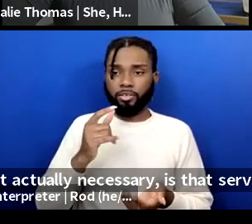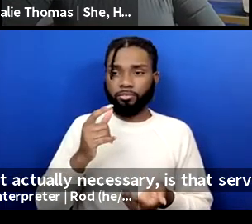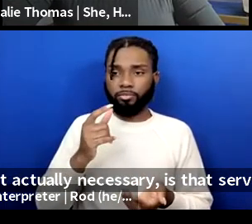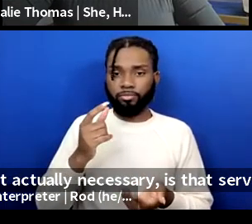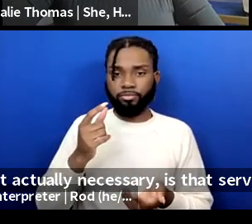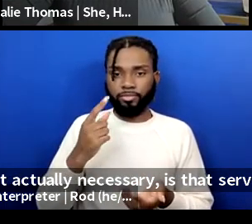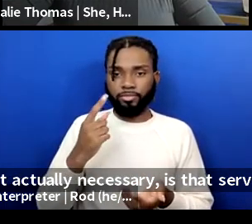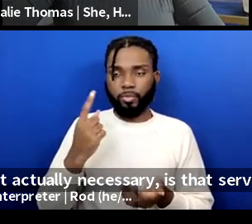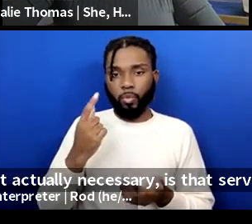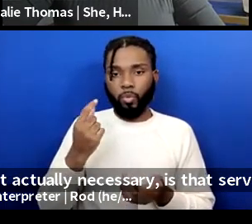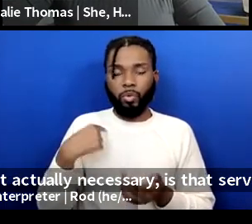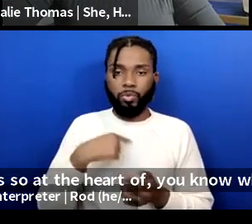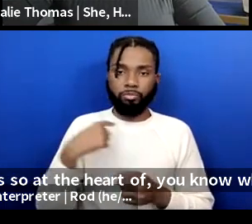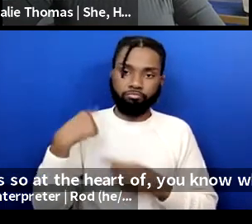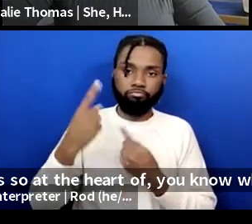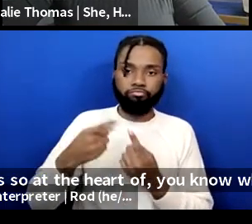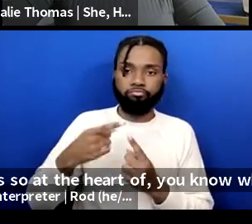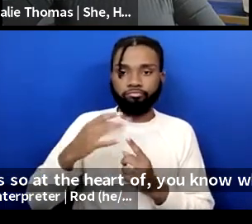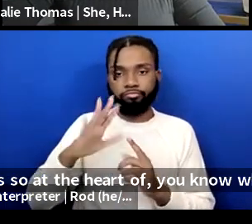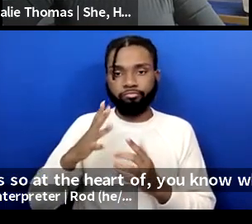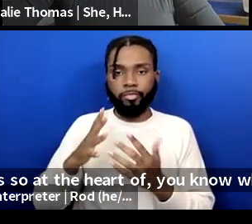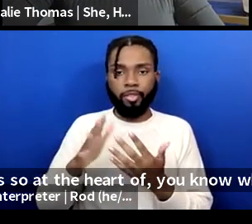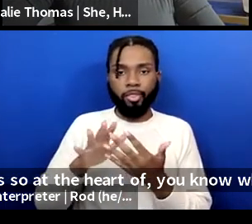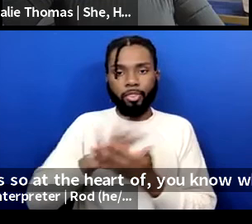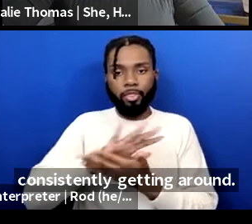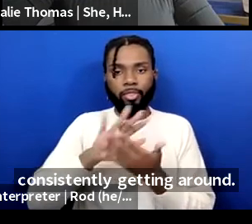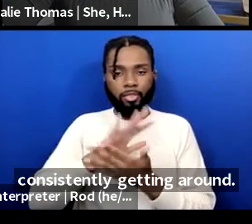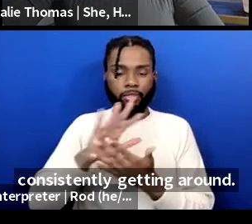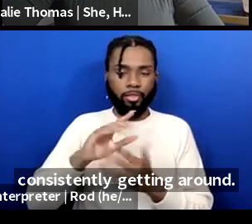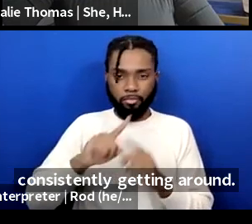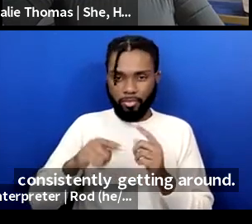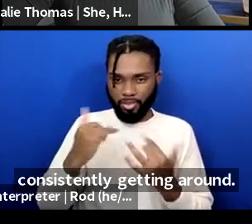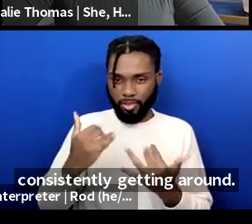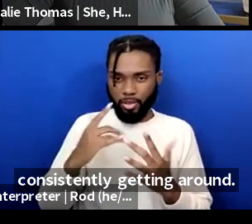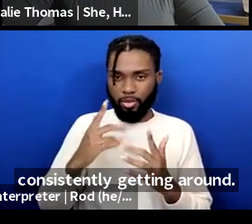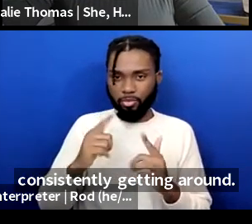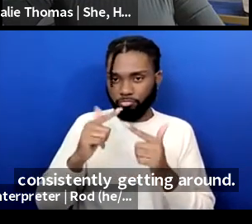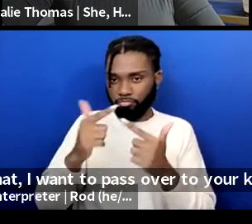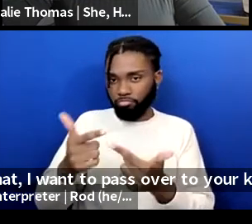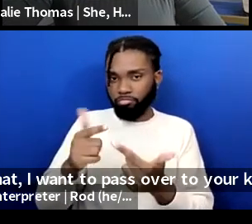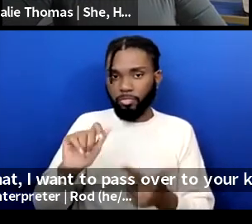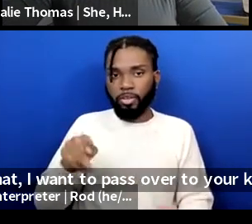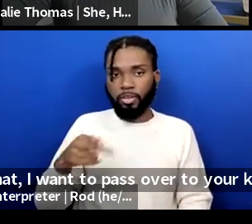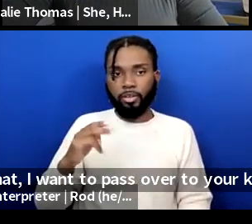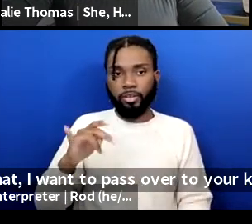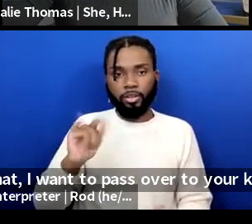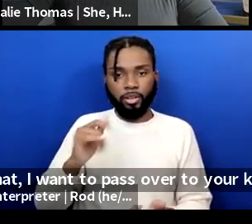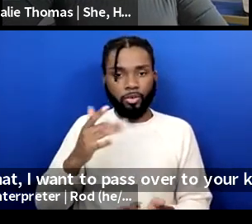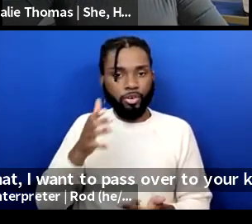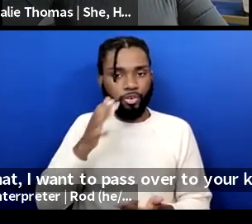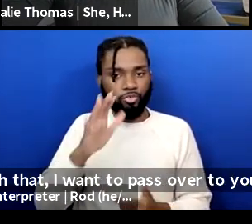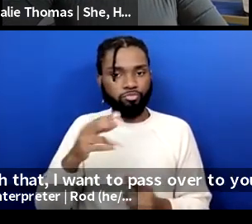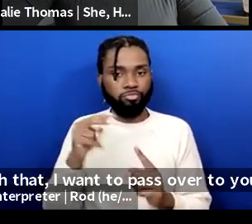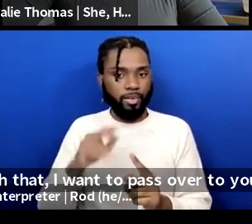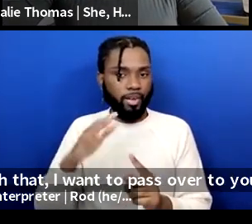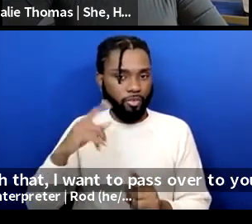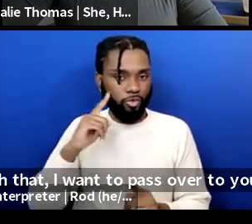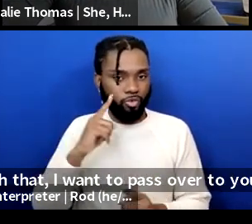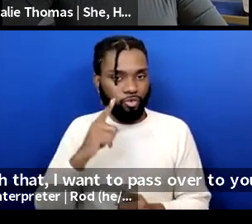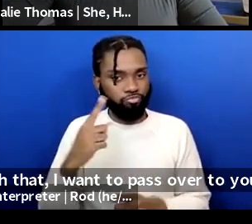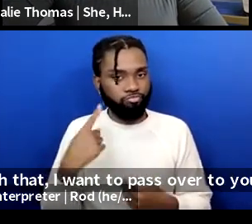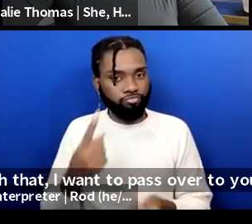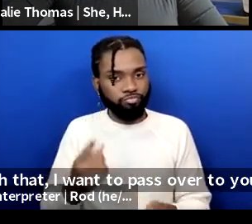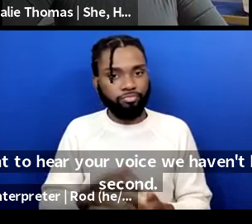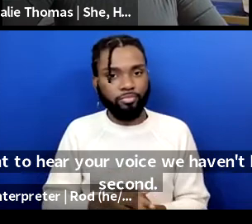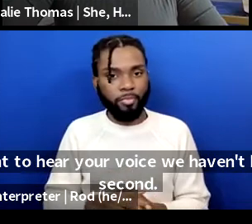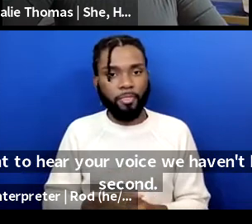around. And with that, I want to pass over to you, Akila, because I want to hear your voice. We haven't heard you in a second. Yeah, I mean,